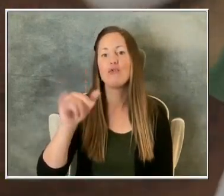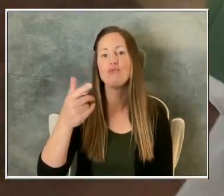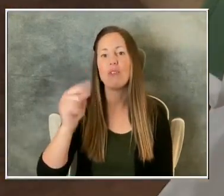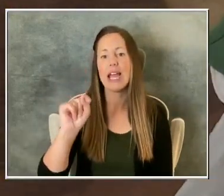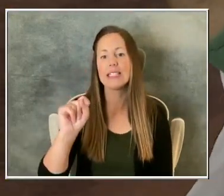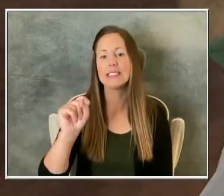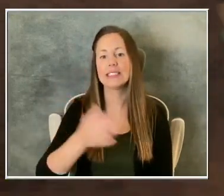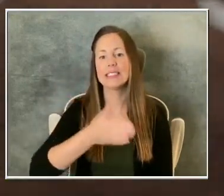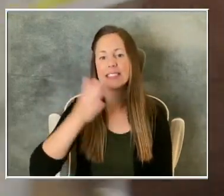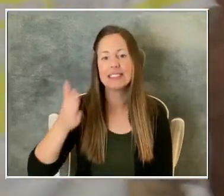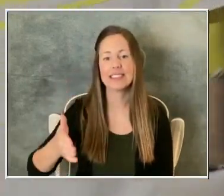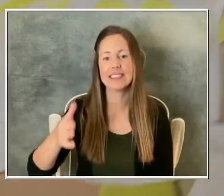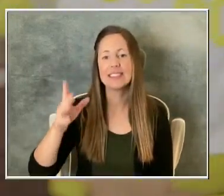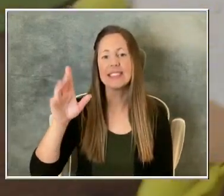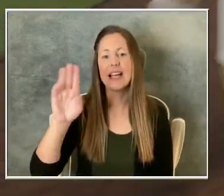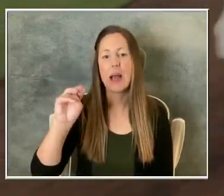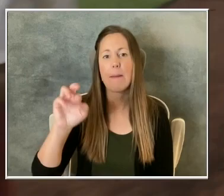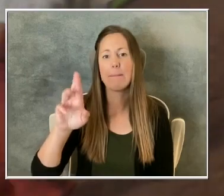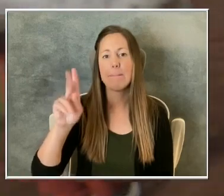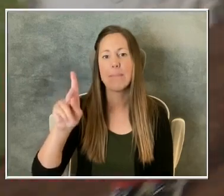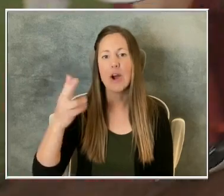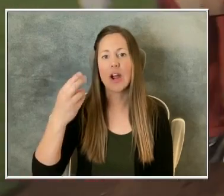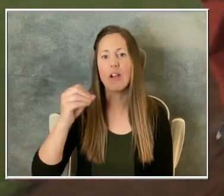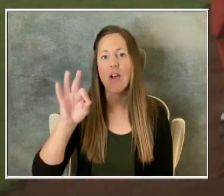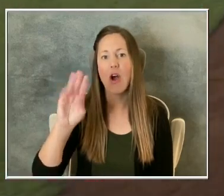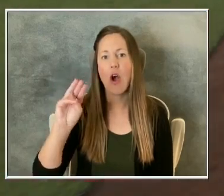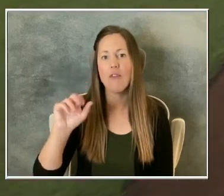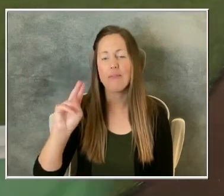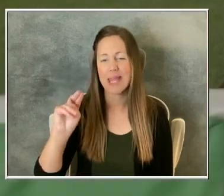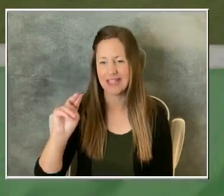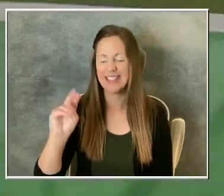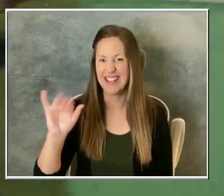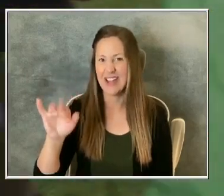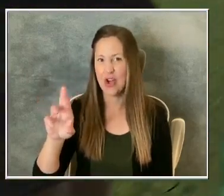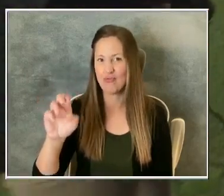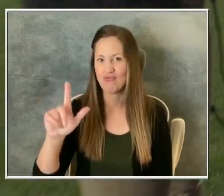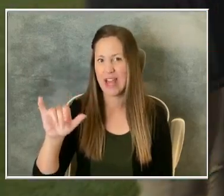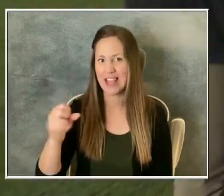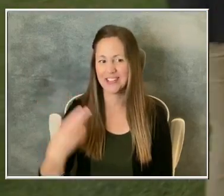And Dr. Mark Hoffman is relish. Final wagers, please.